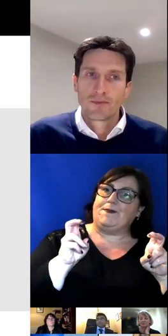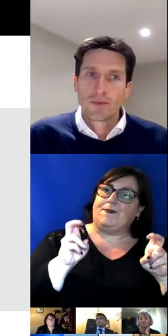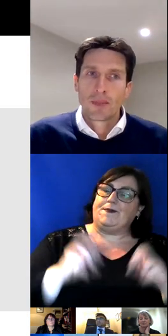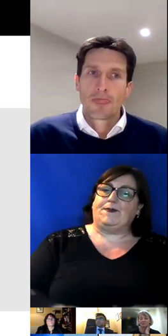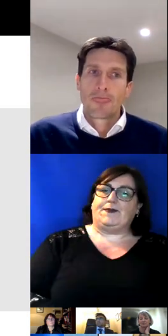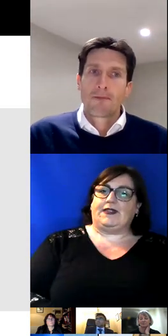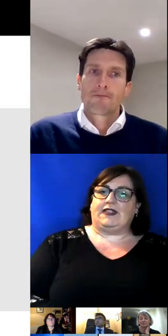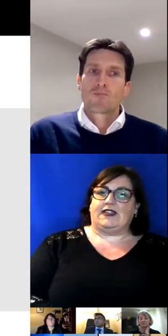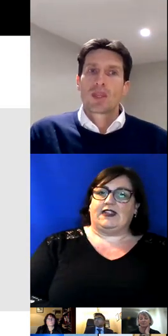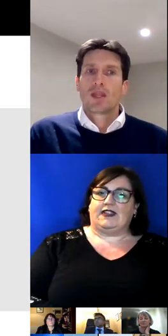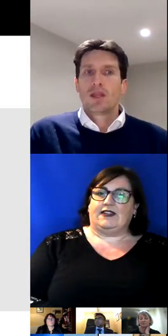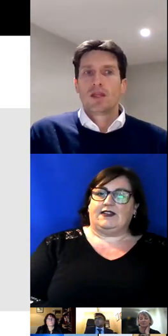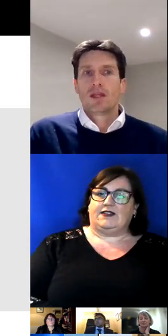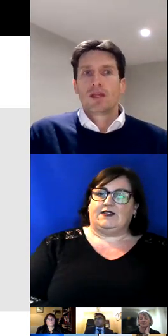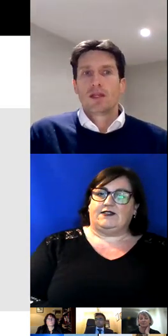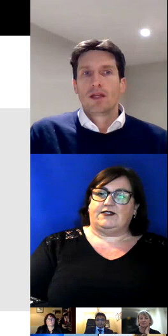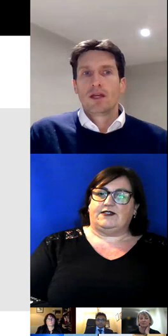detail.